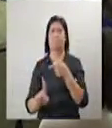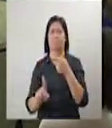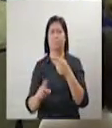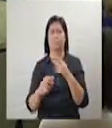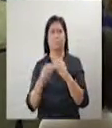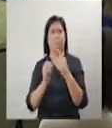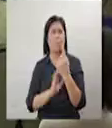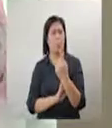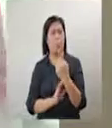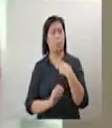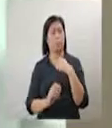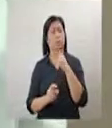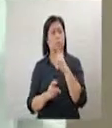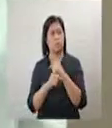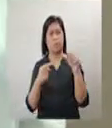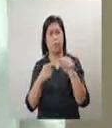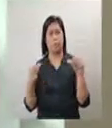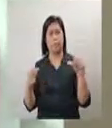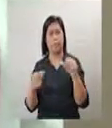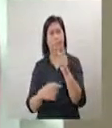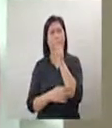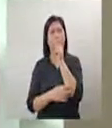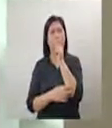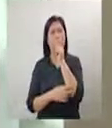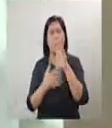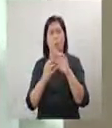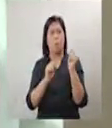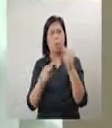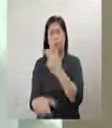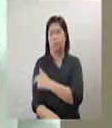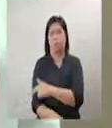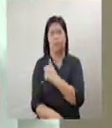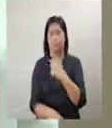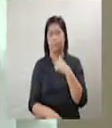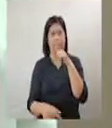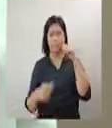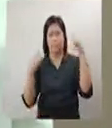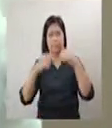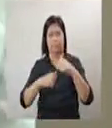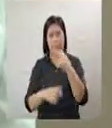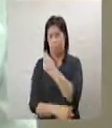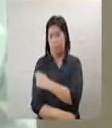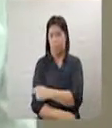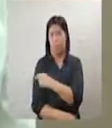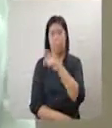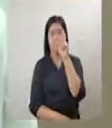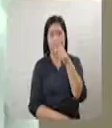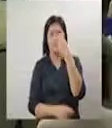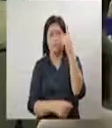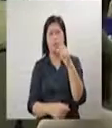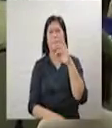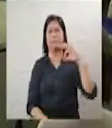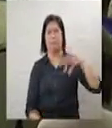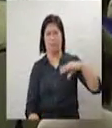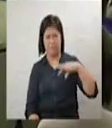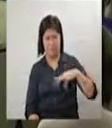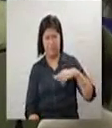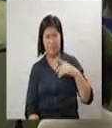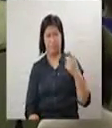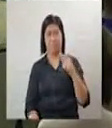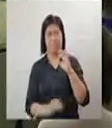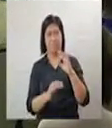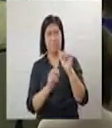all hospitals because hospitals are for profit. If they are in private hands, they should remain under the government